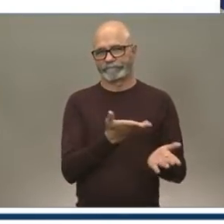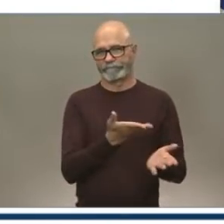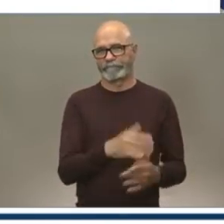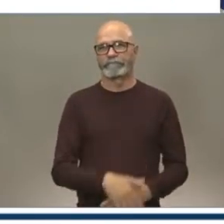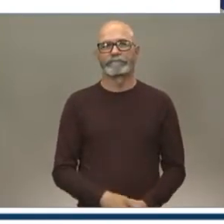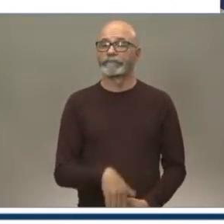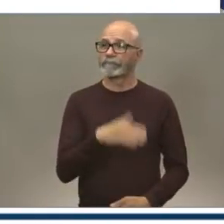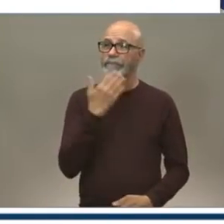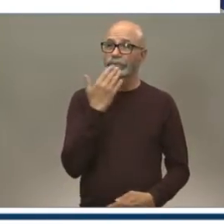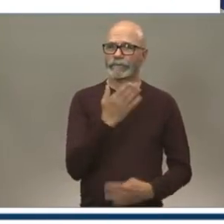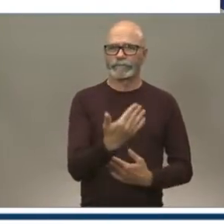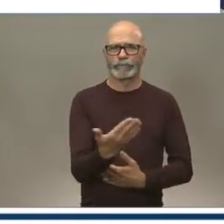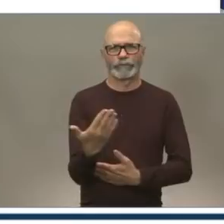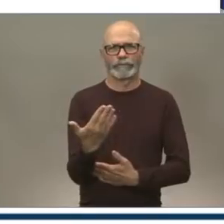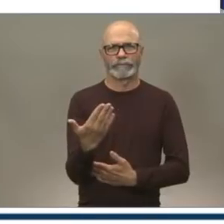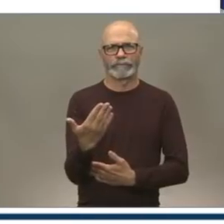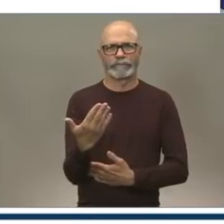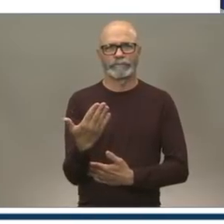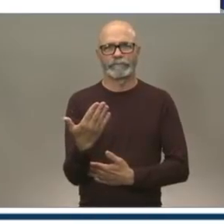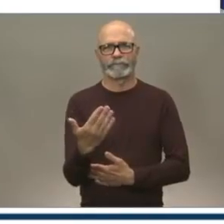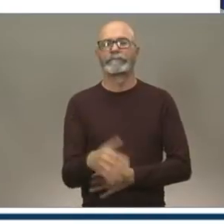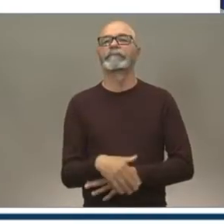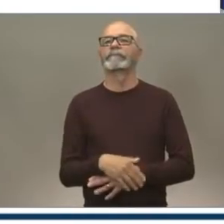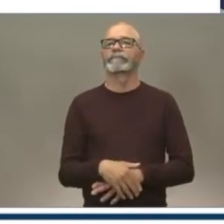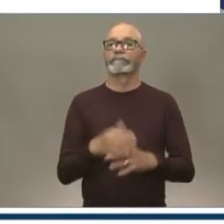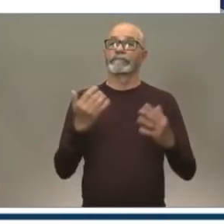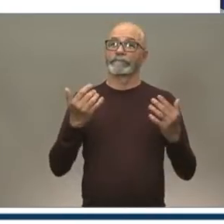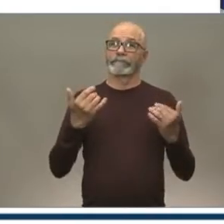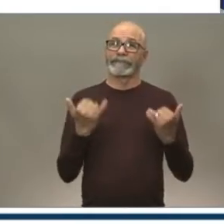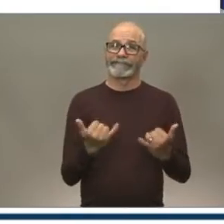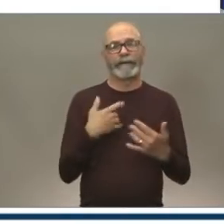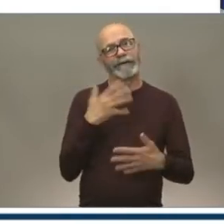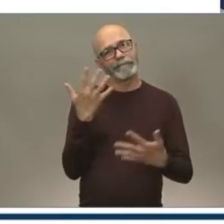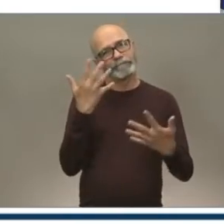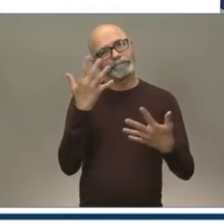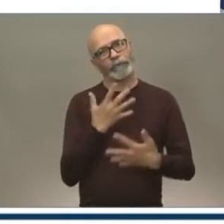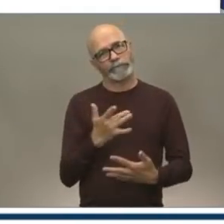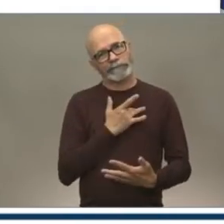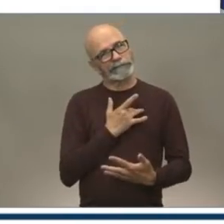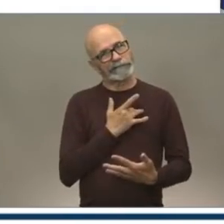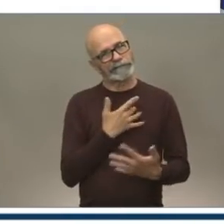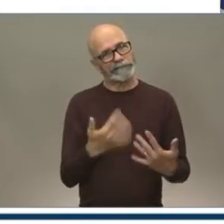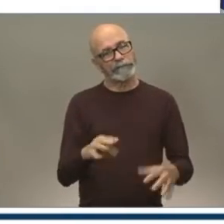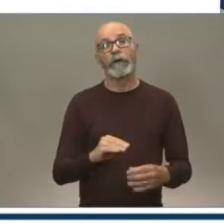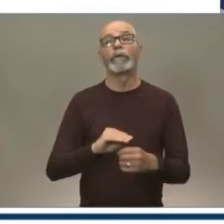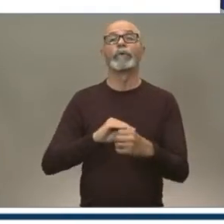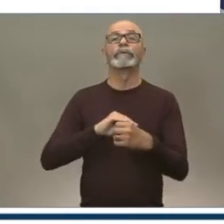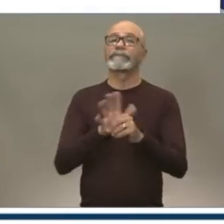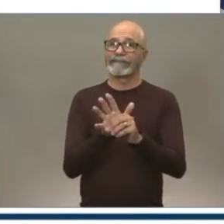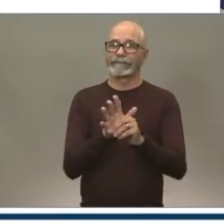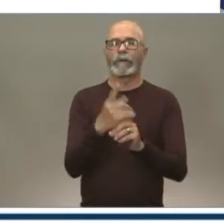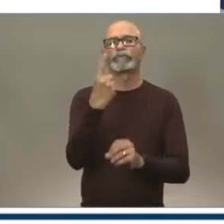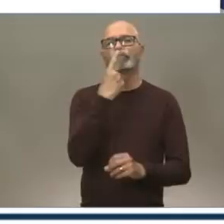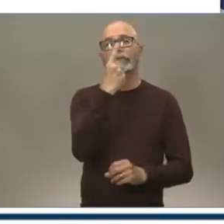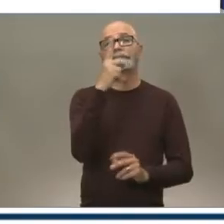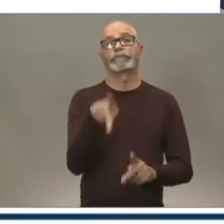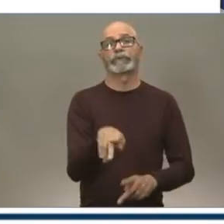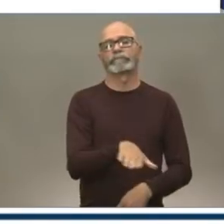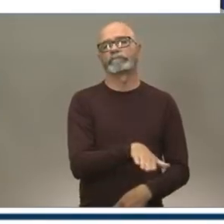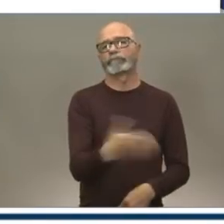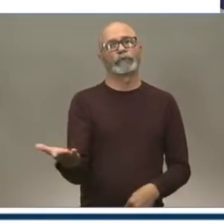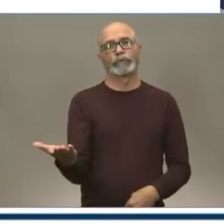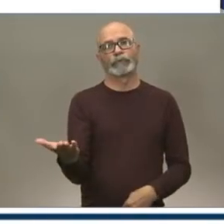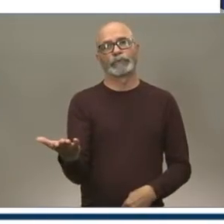everyone. Today I am announcing, sadly, another death due to COVID-19. It's a stark reminder of the impact